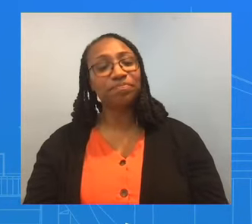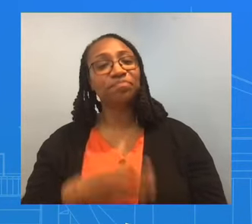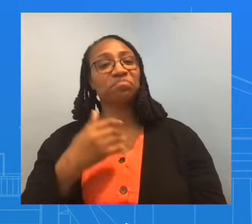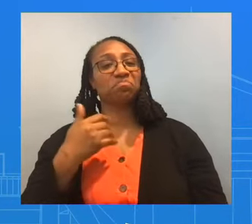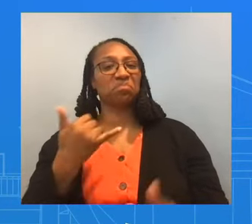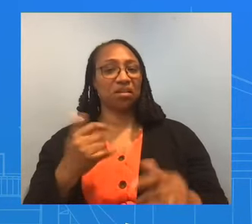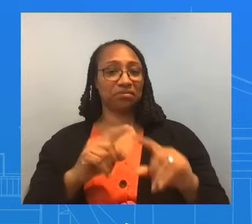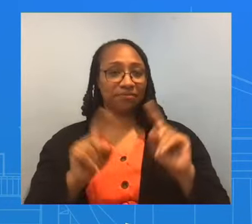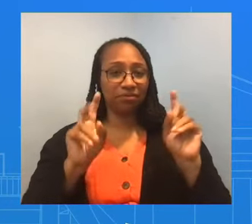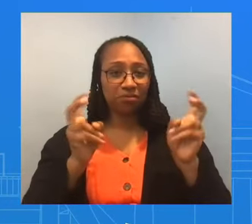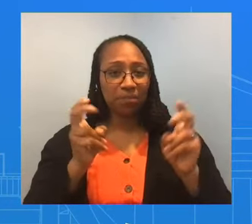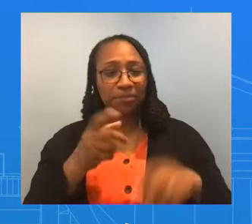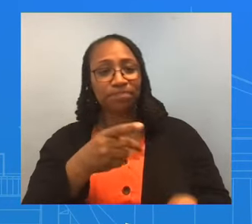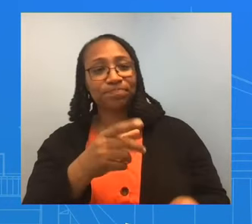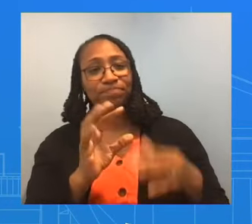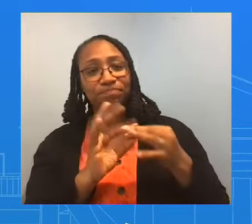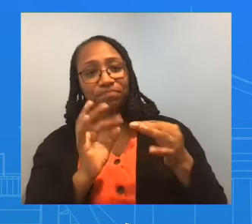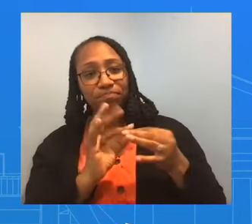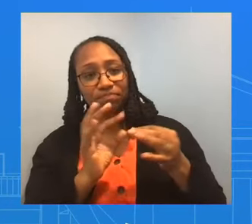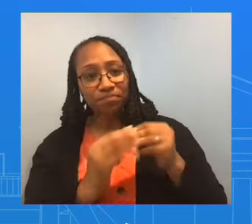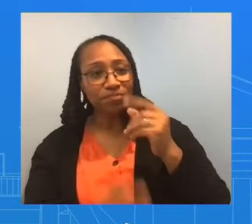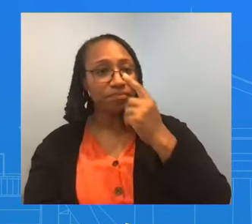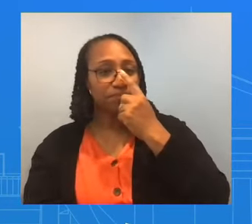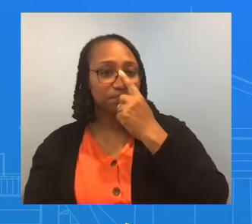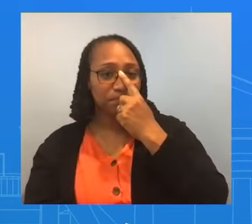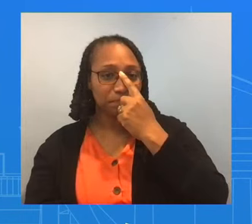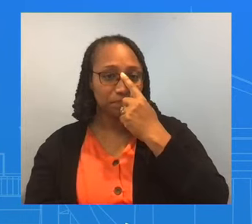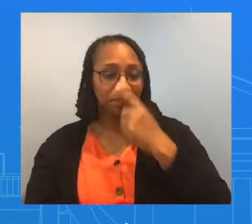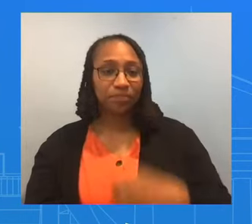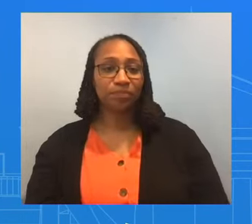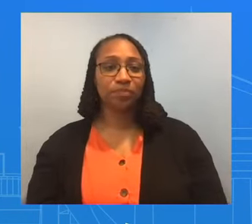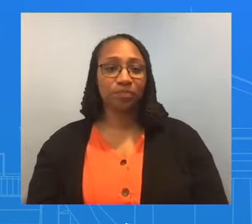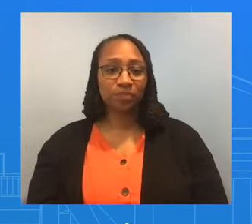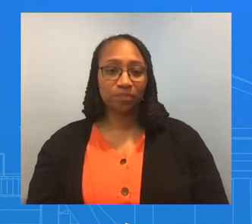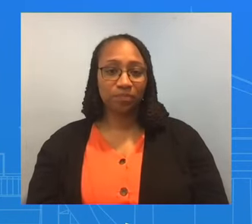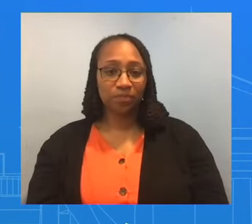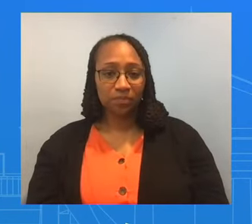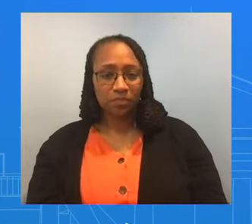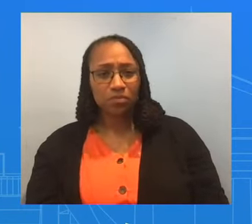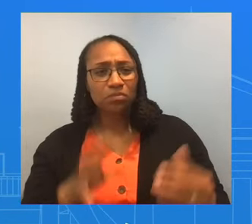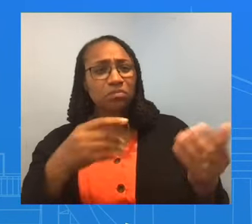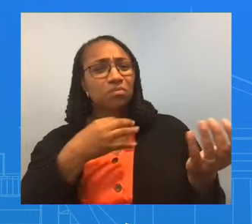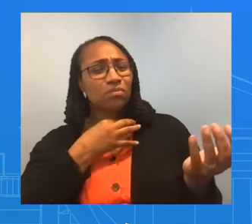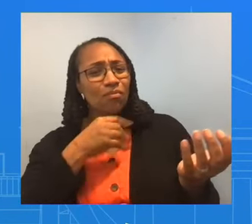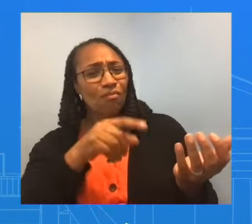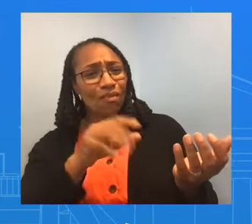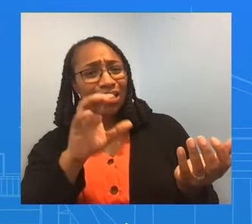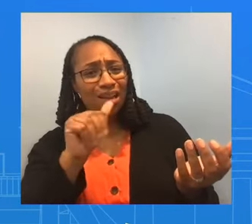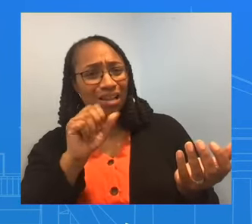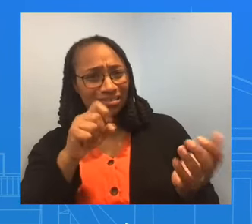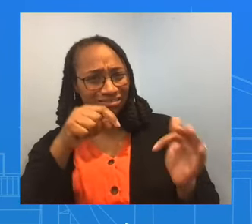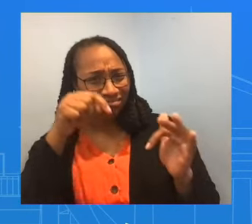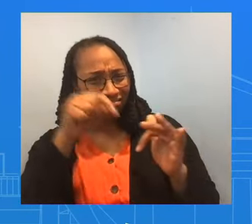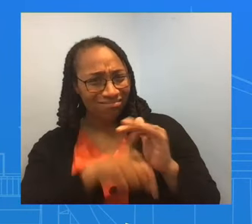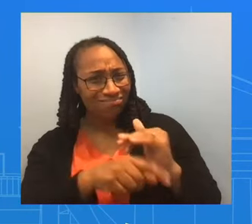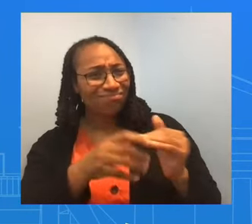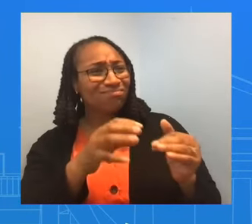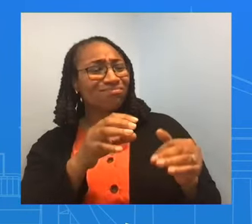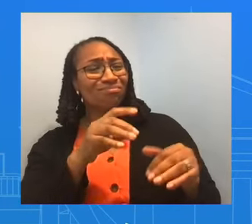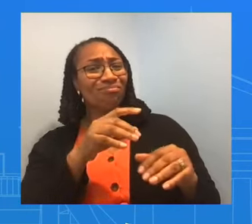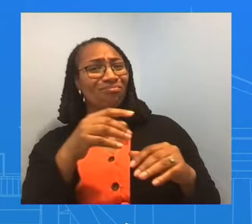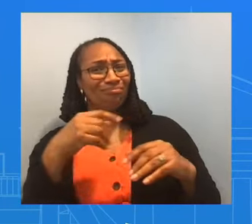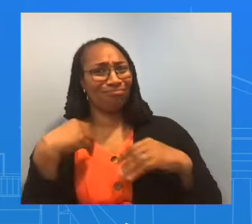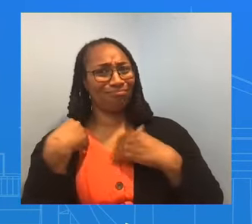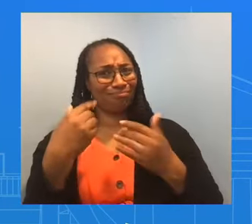of the case that a former president was charged and the sensitivity of the documents,